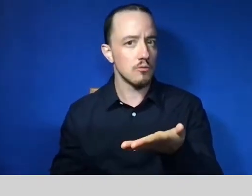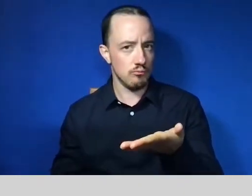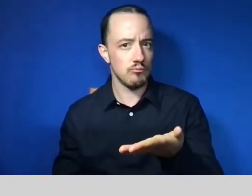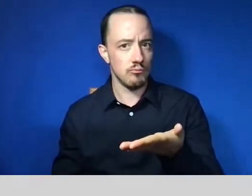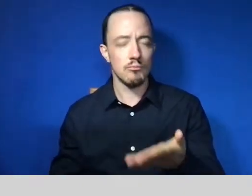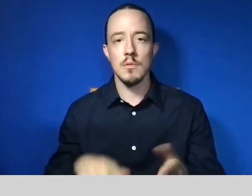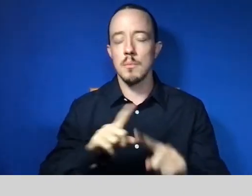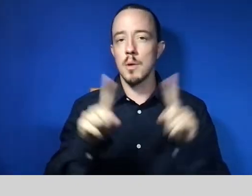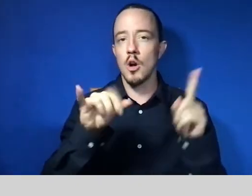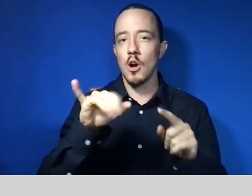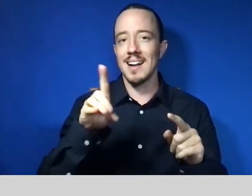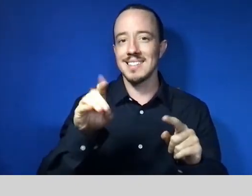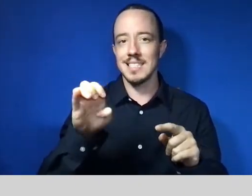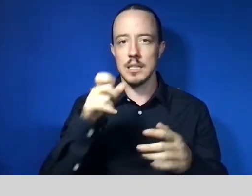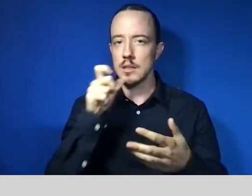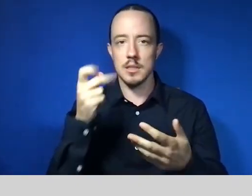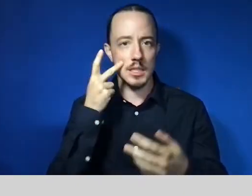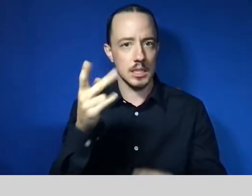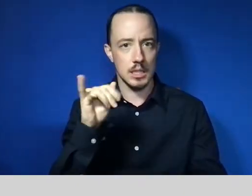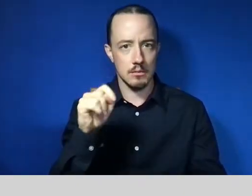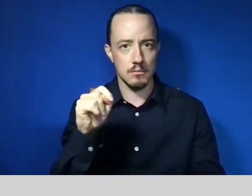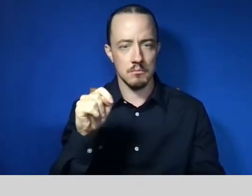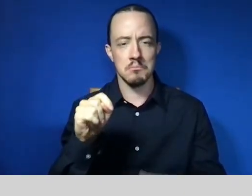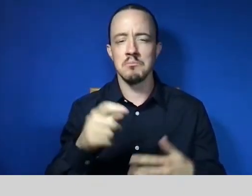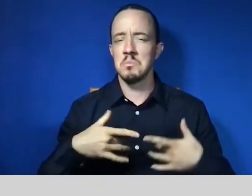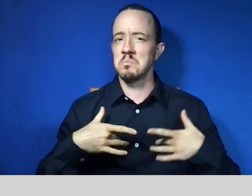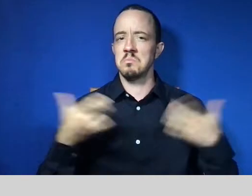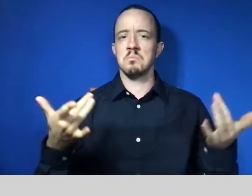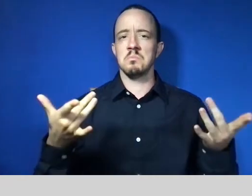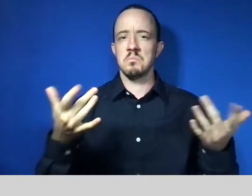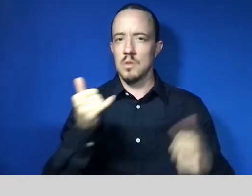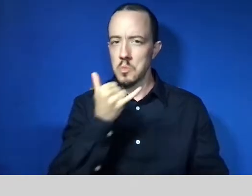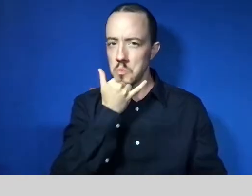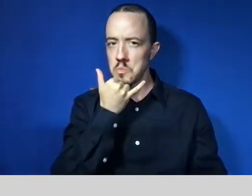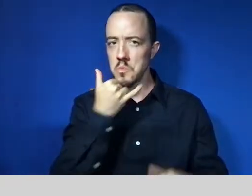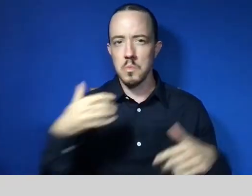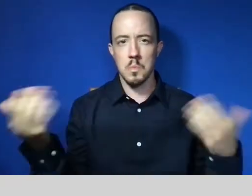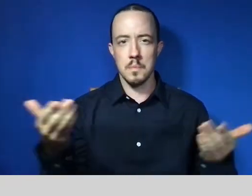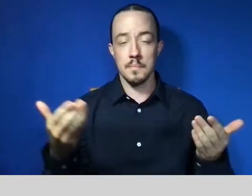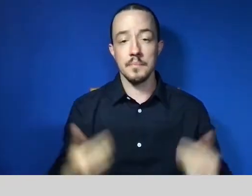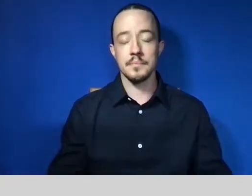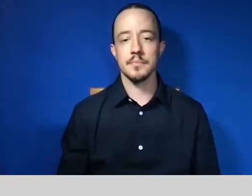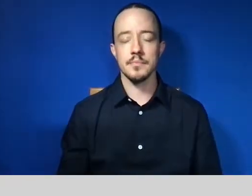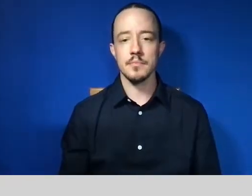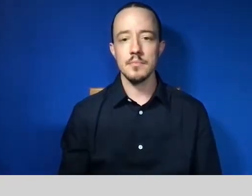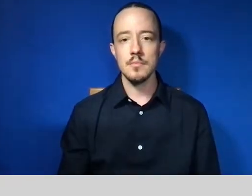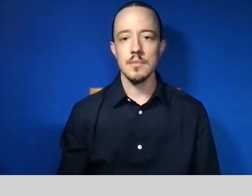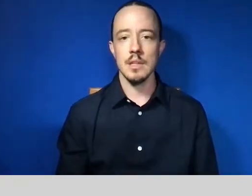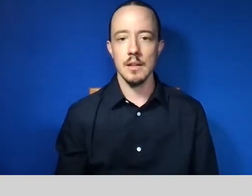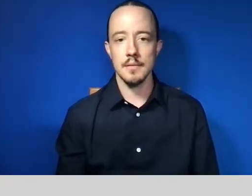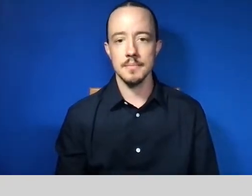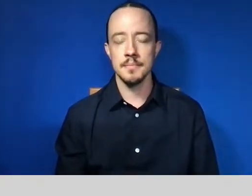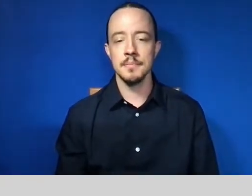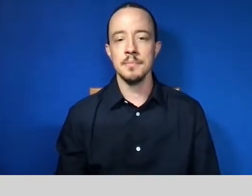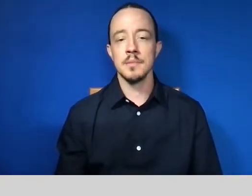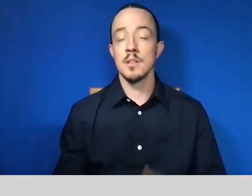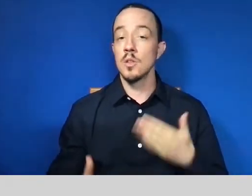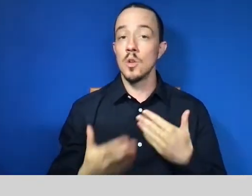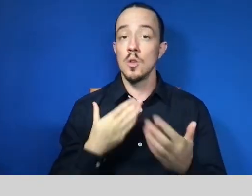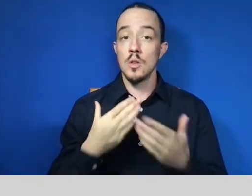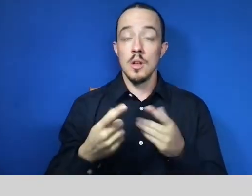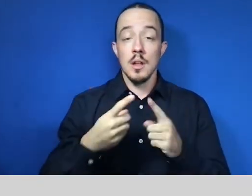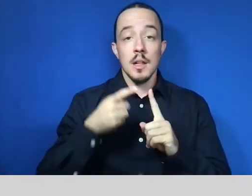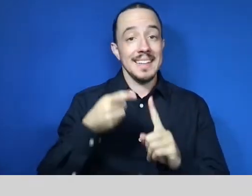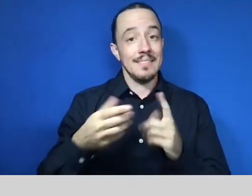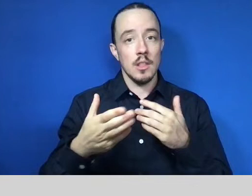IDE just doesn't pick it. So what went wrong? Actually, the problem here is that even though we have this information